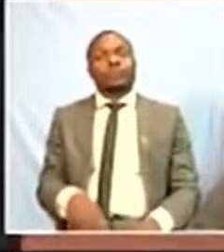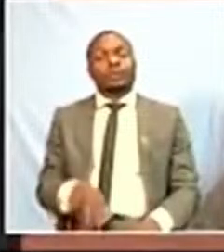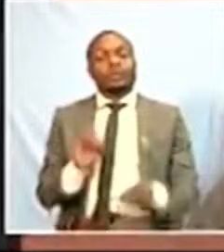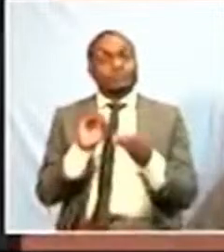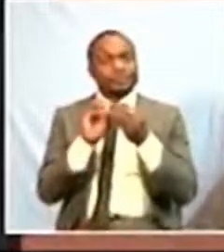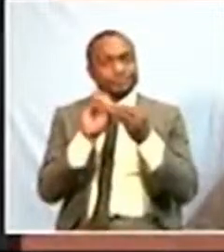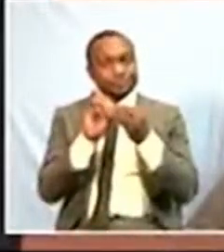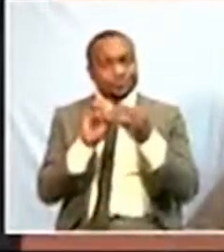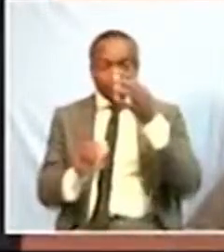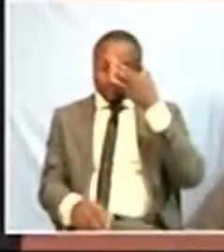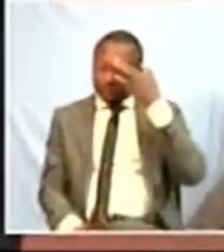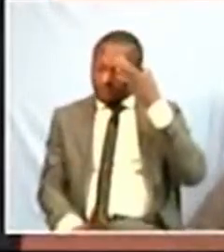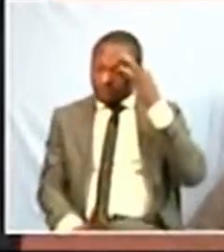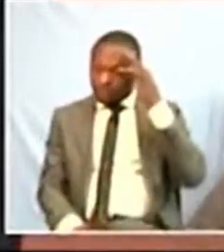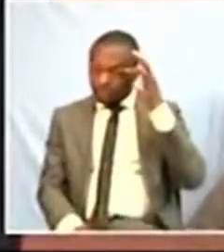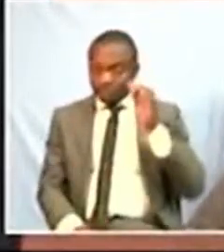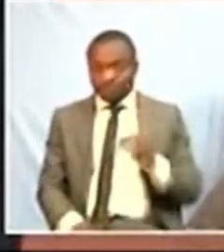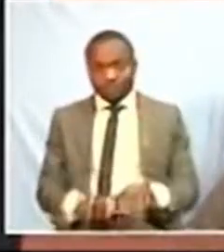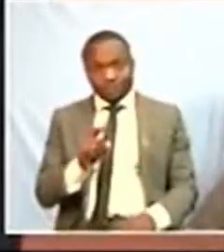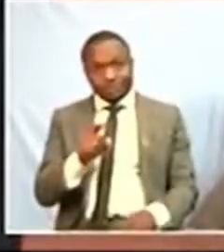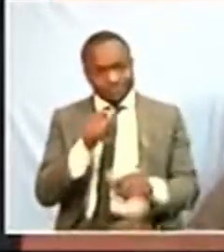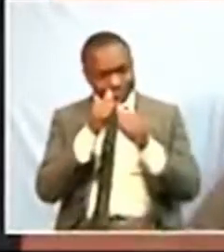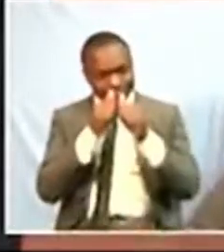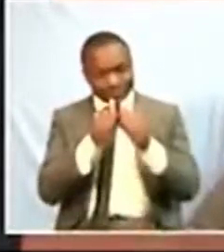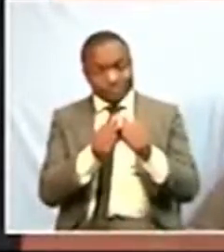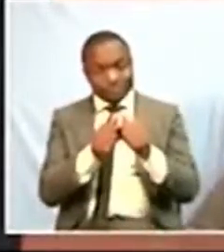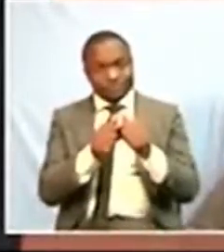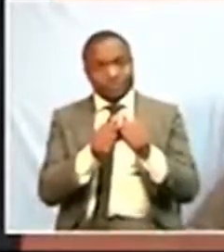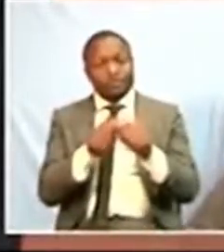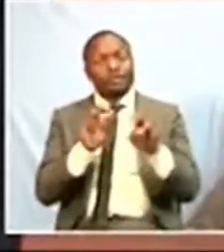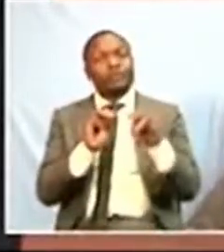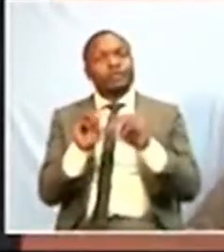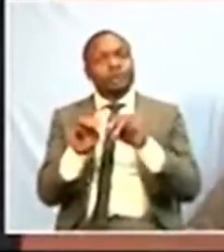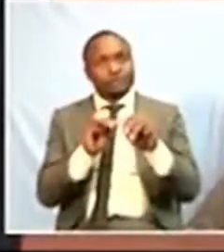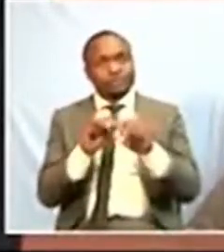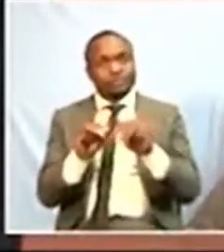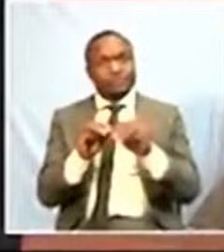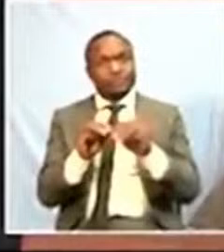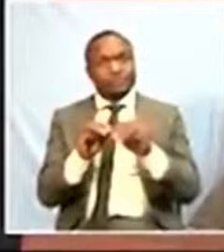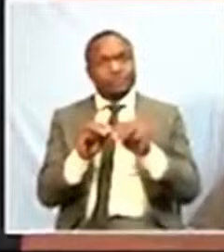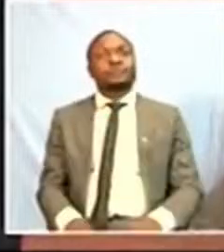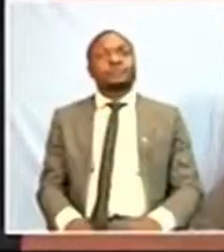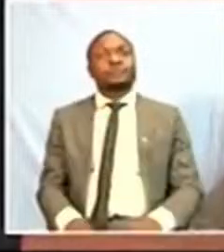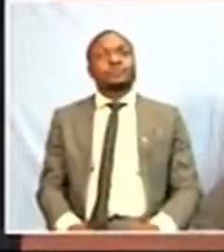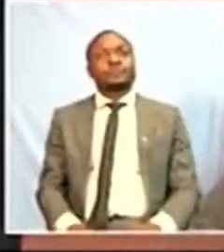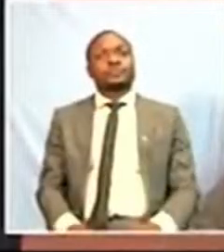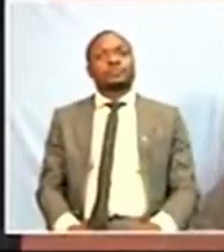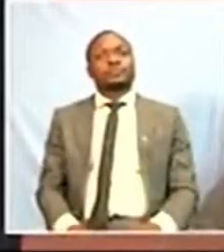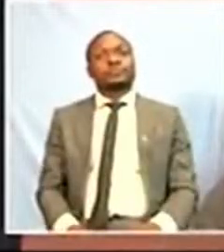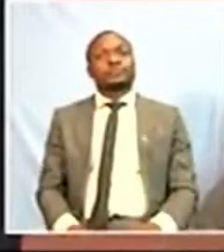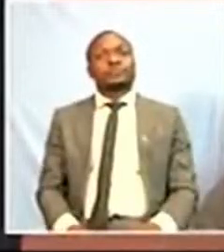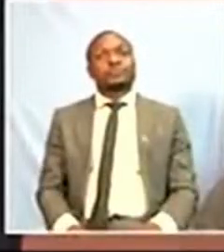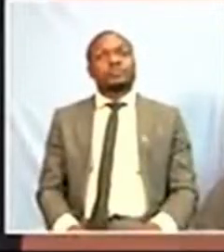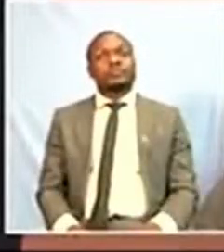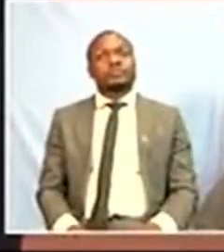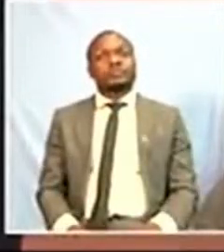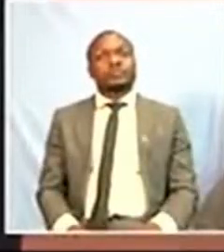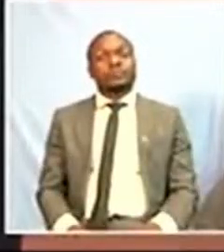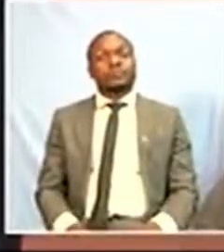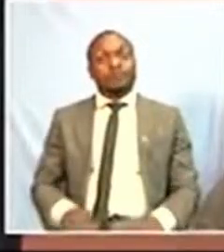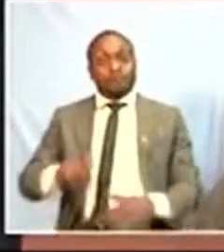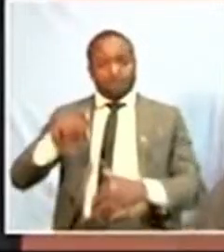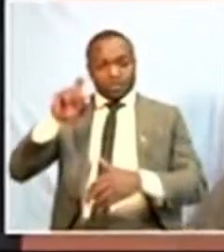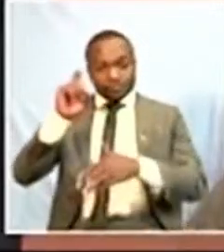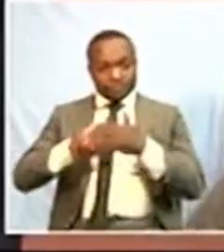furthermore, I hope you are following there. Furthermore, management did charge liquidated damages on